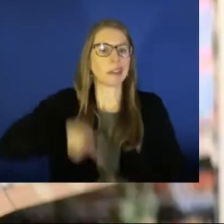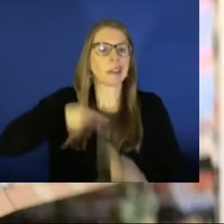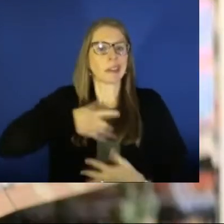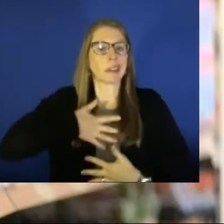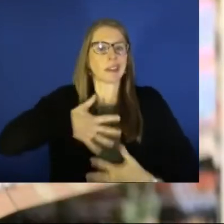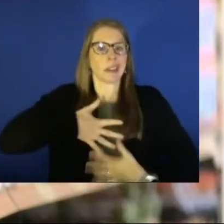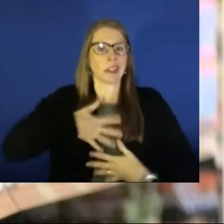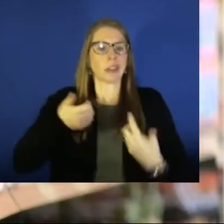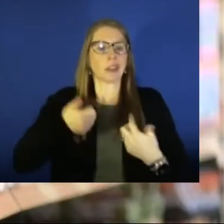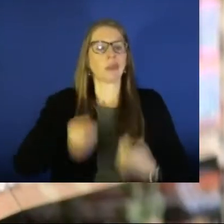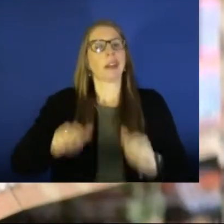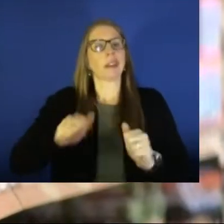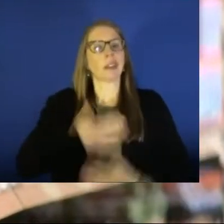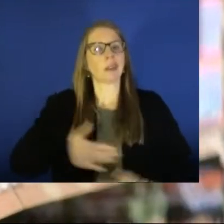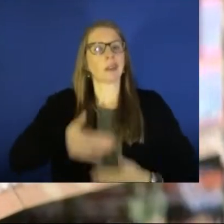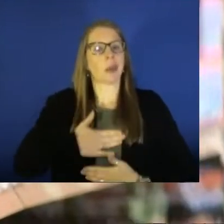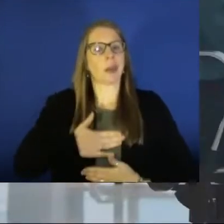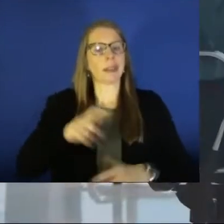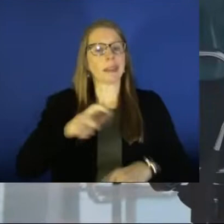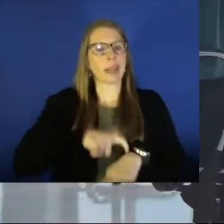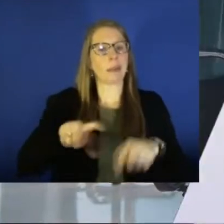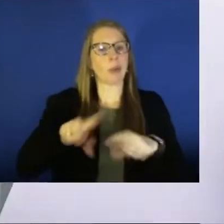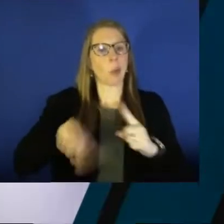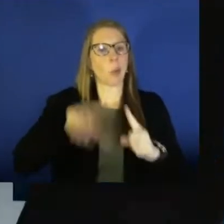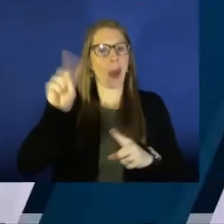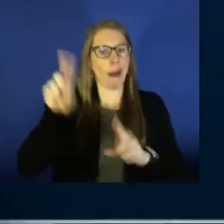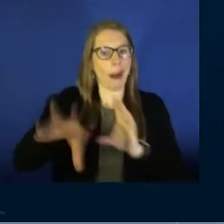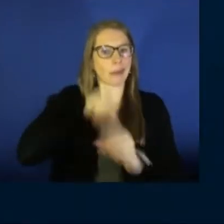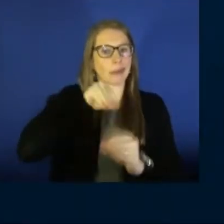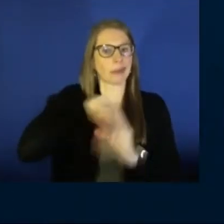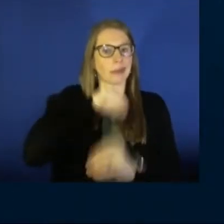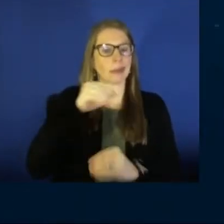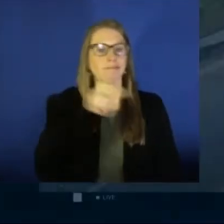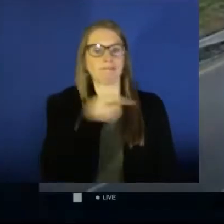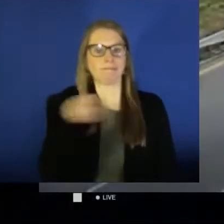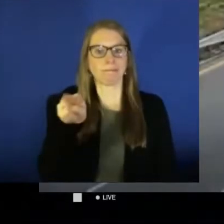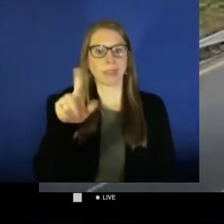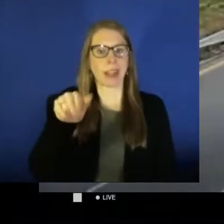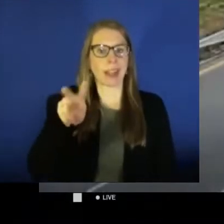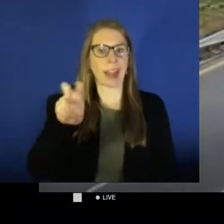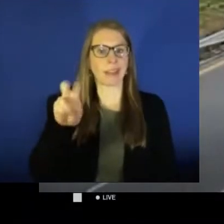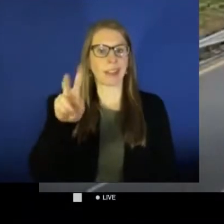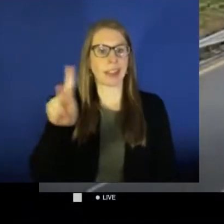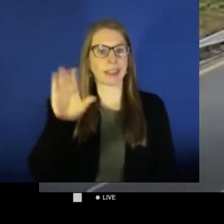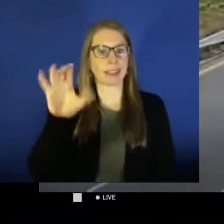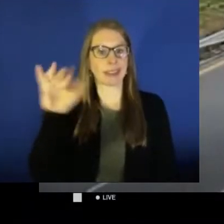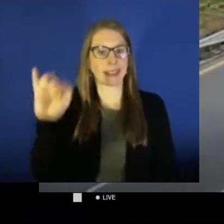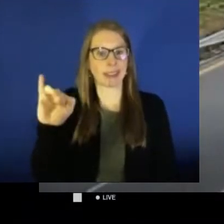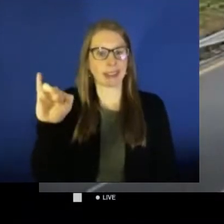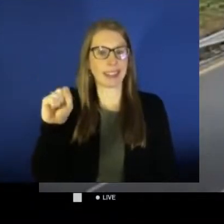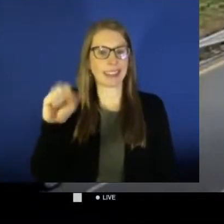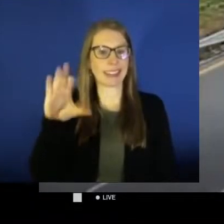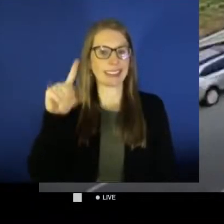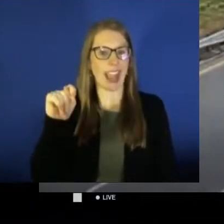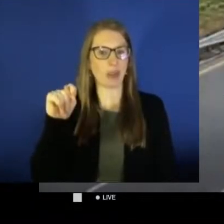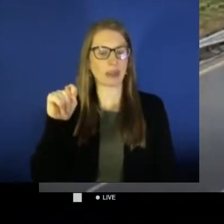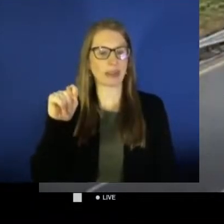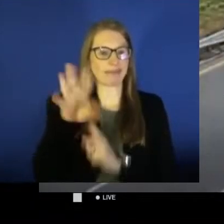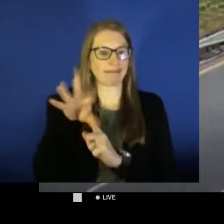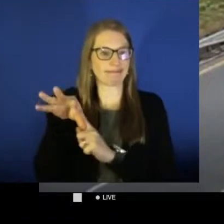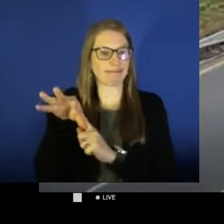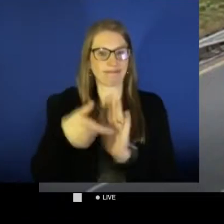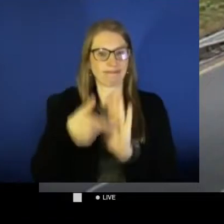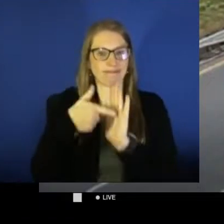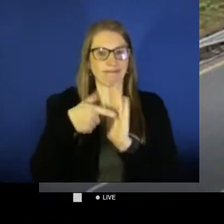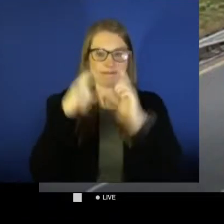time outside. A live look right now at KCI from our Scout cam right there, where the mandate to wear face